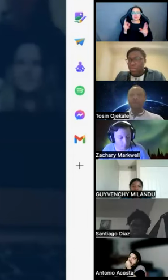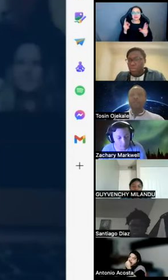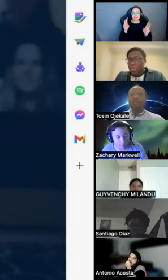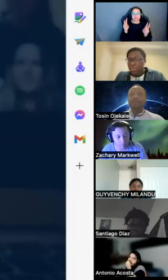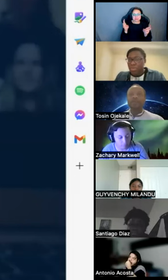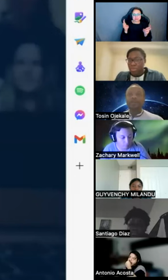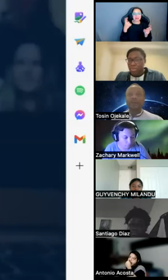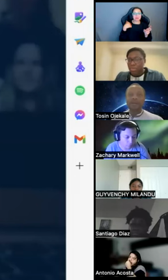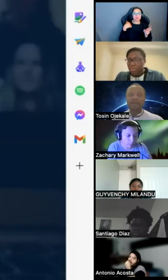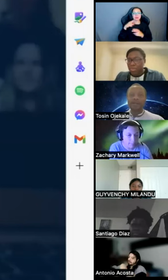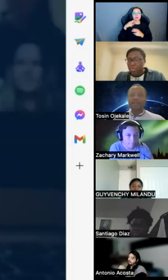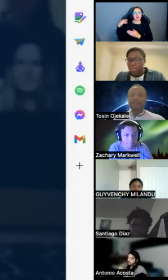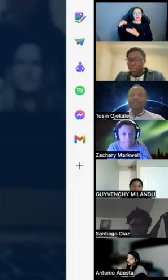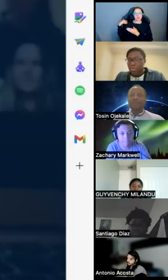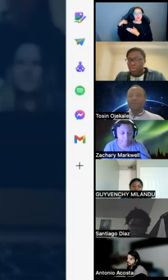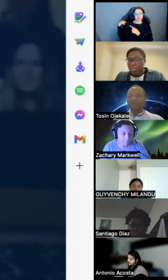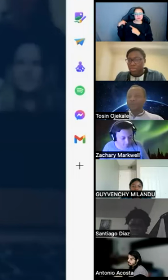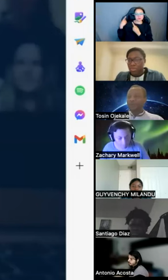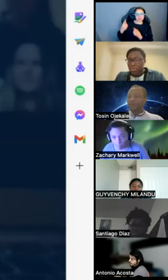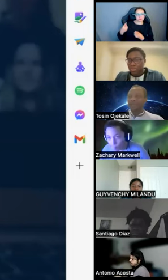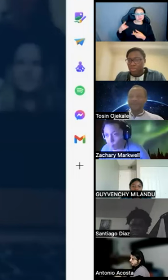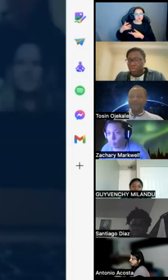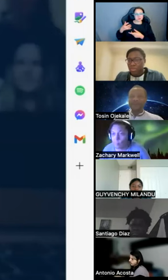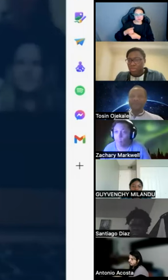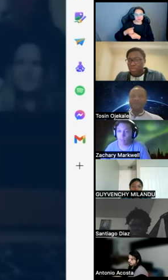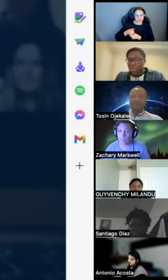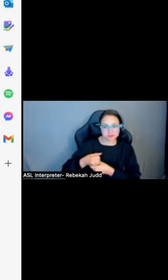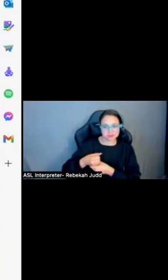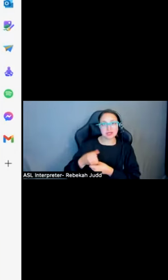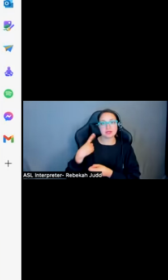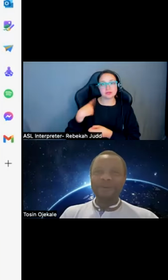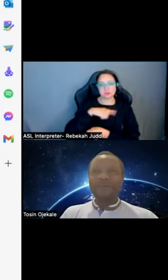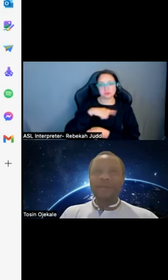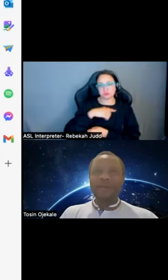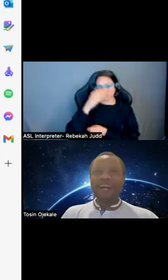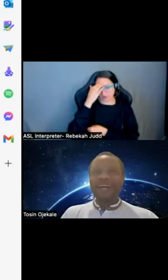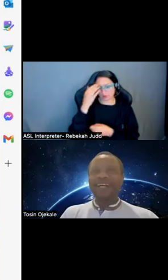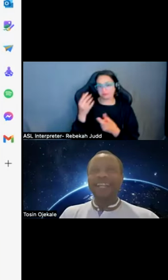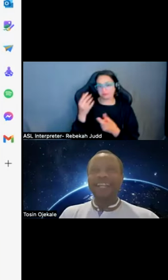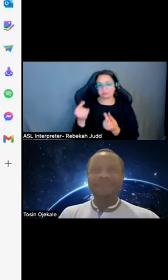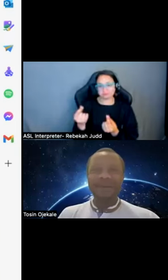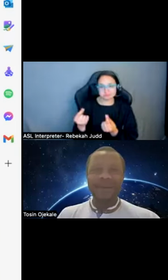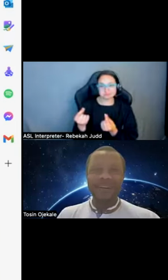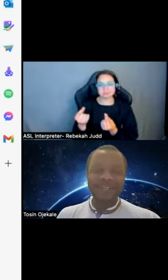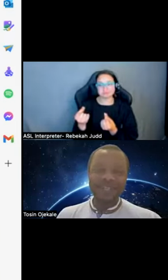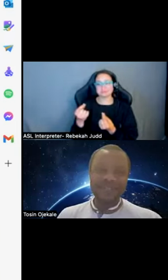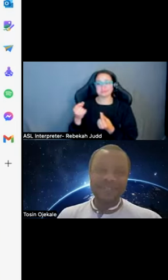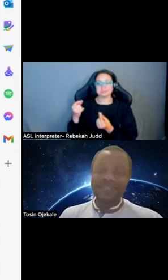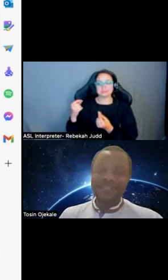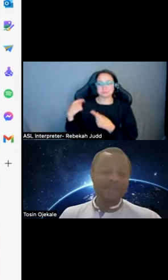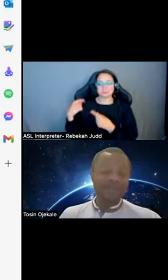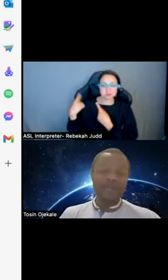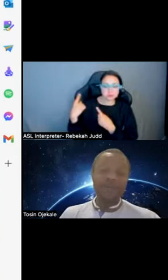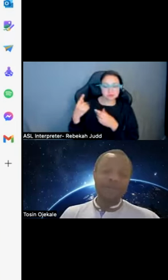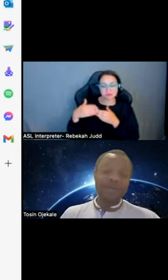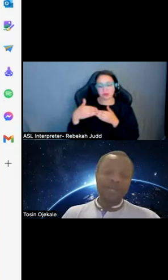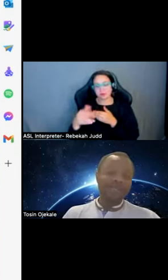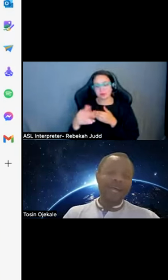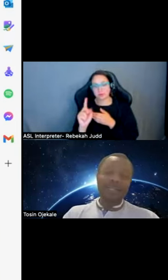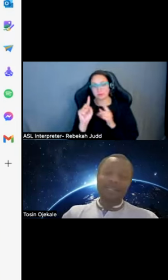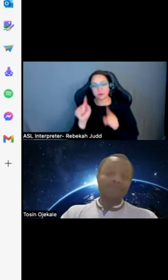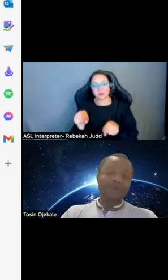what we've learned so far, so we know where we are coming from, where we are, and then where we are going to. It's really going to be